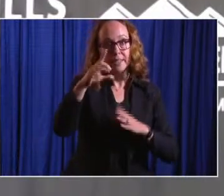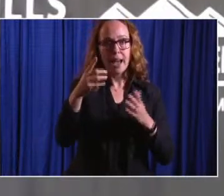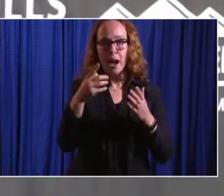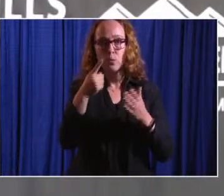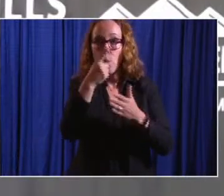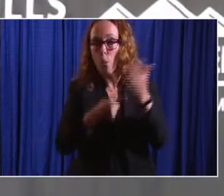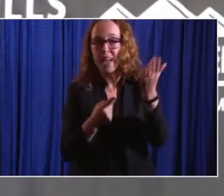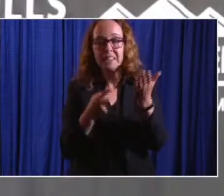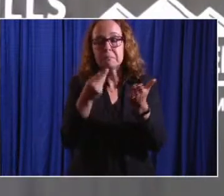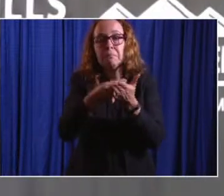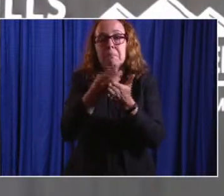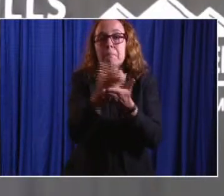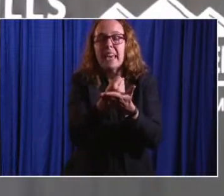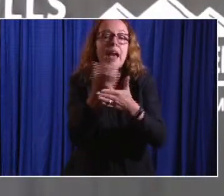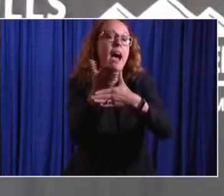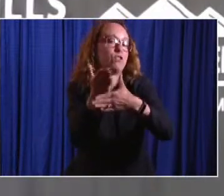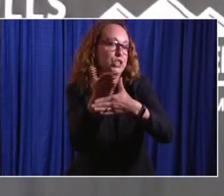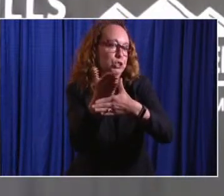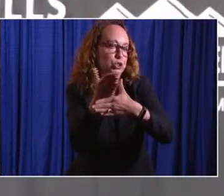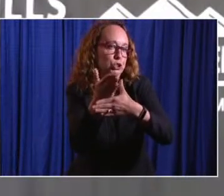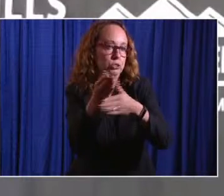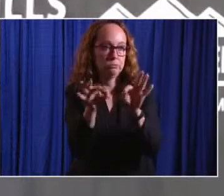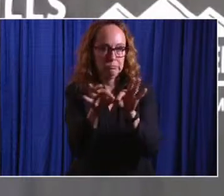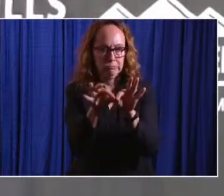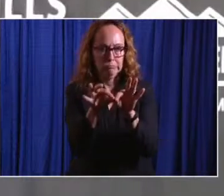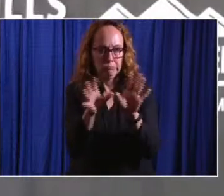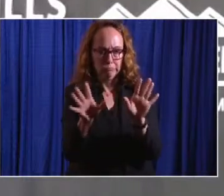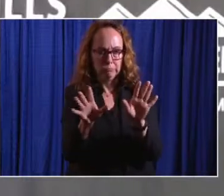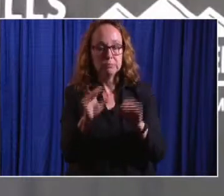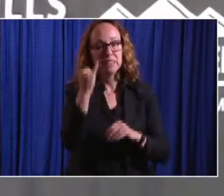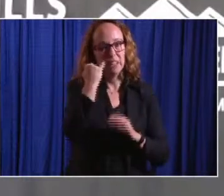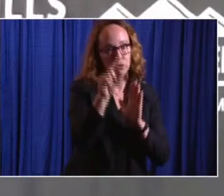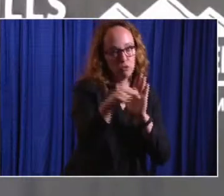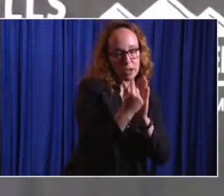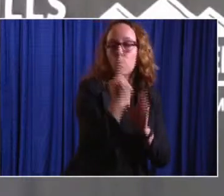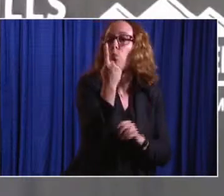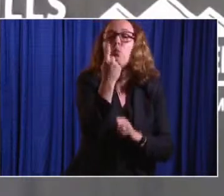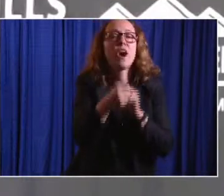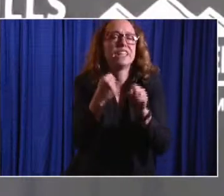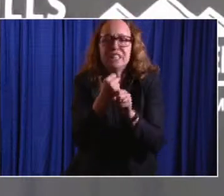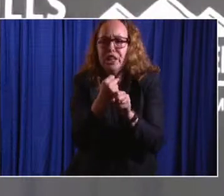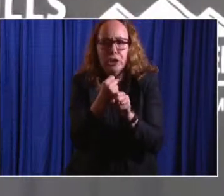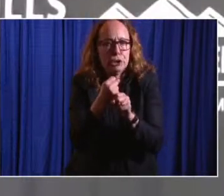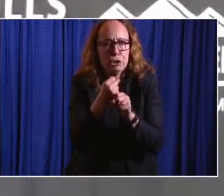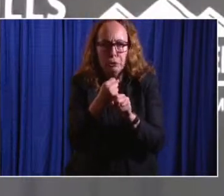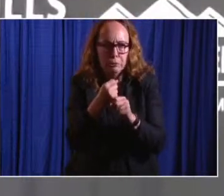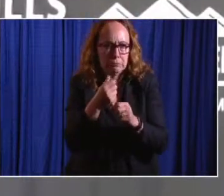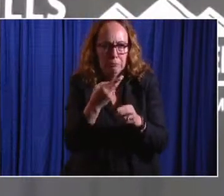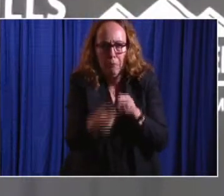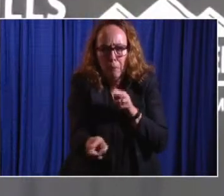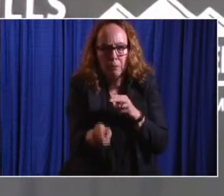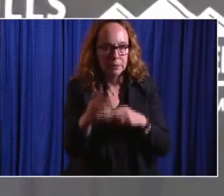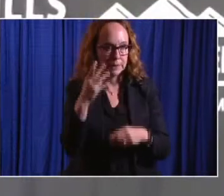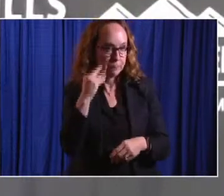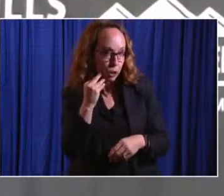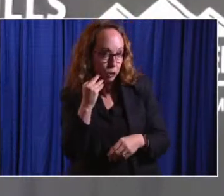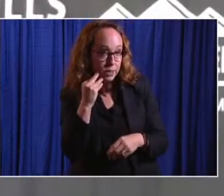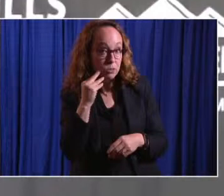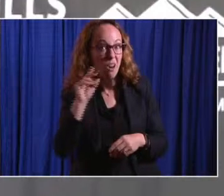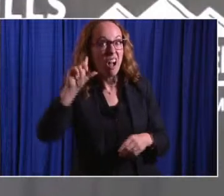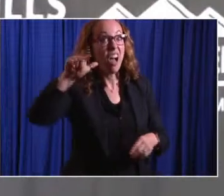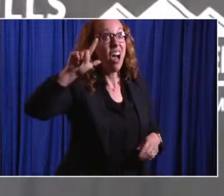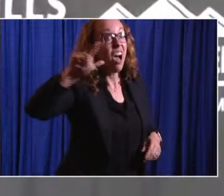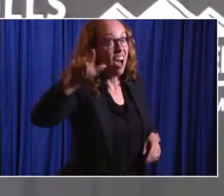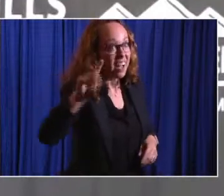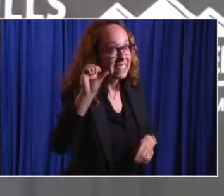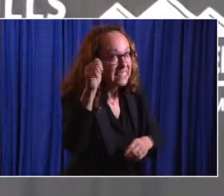on average graduating from every institution in Ohio with 1 year of experience, 5 years of experience out, 10 years of experience